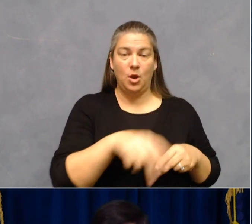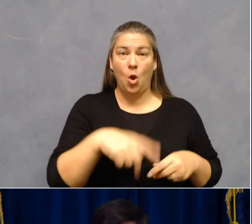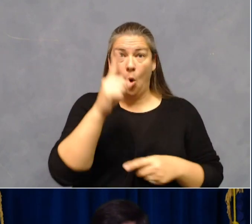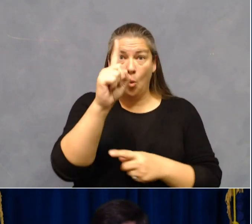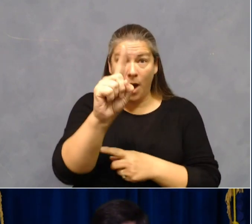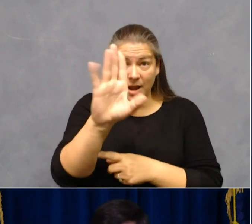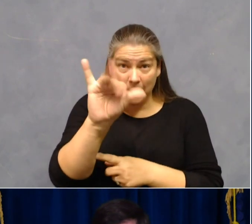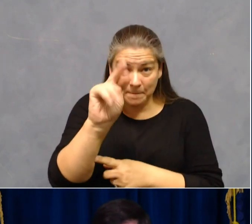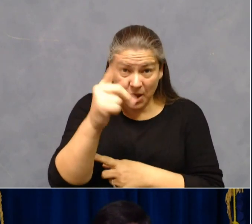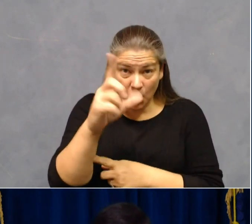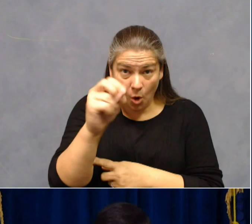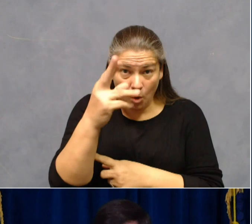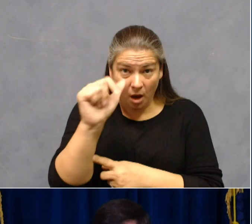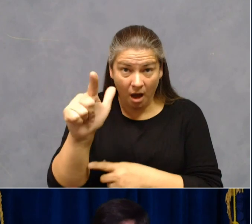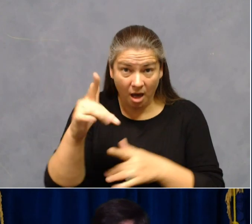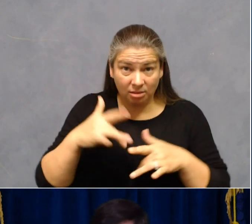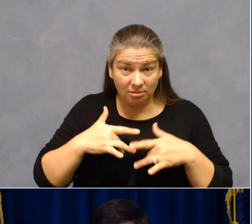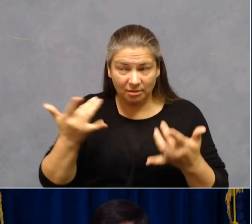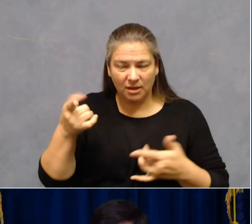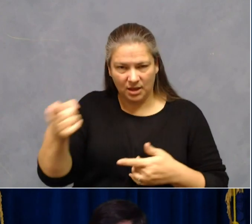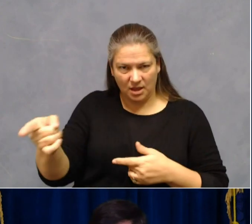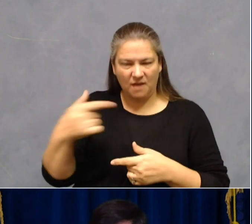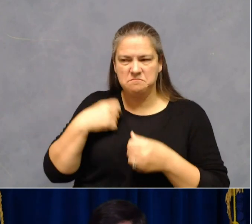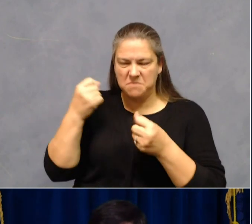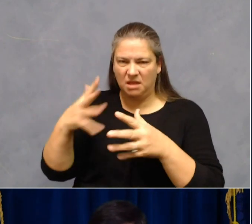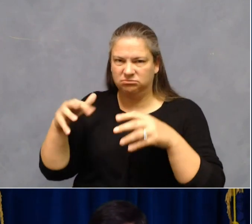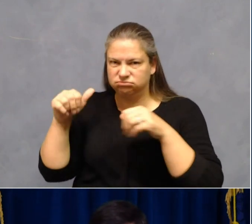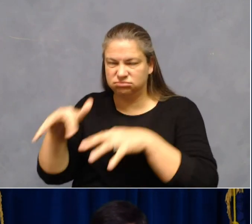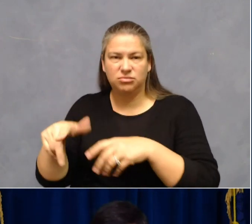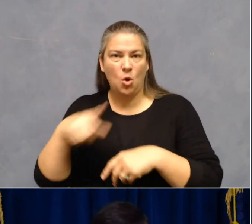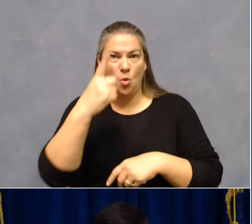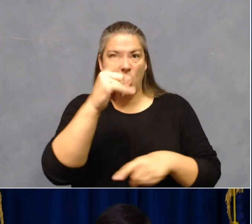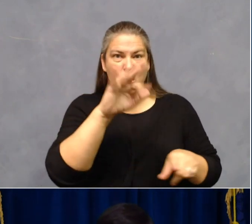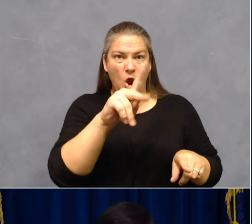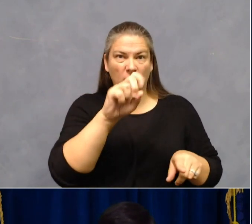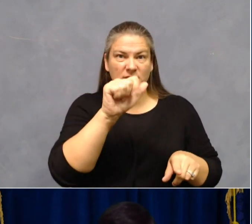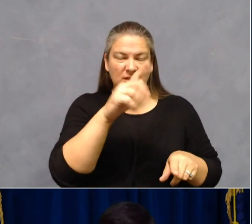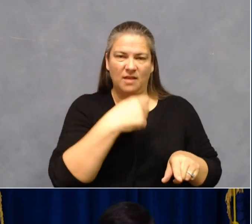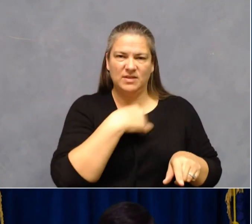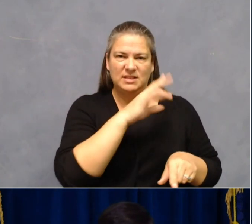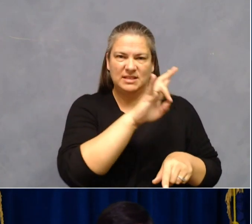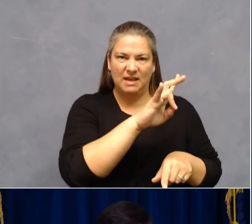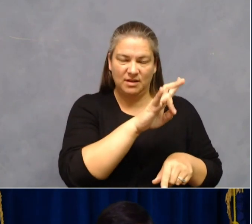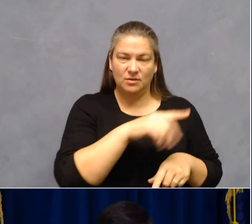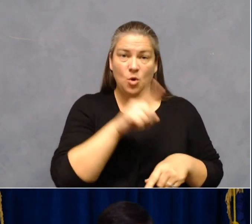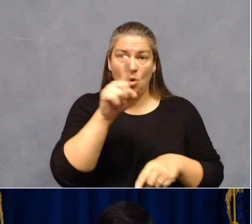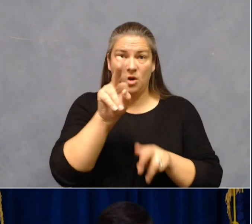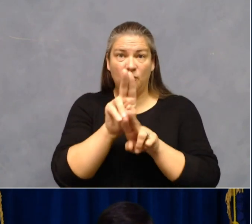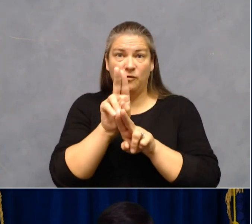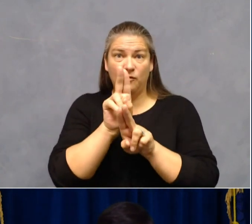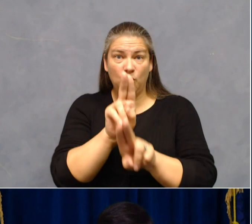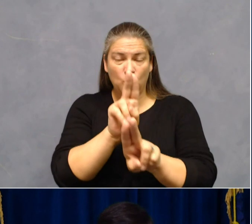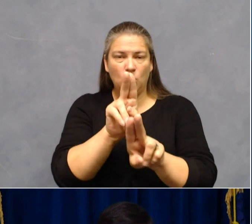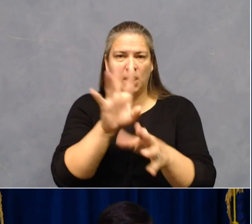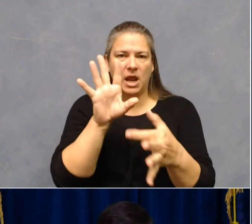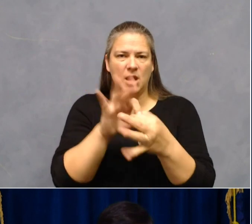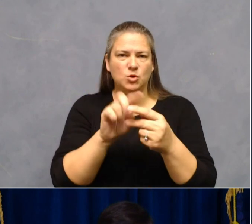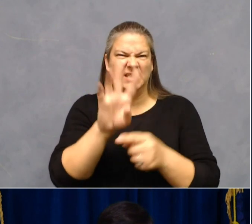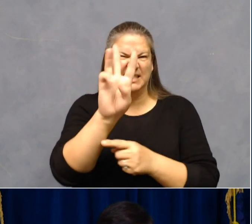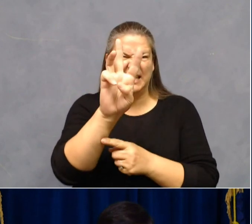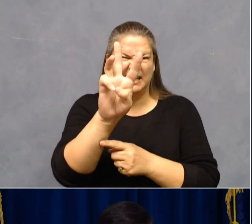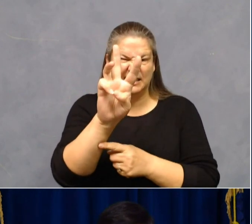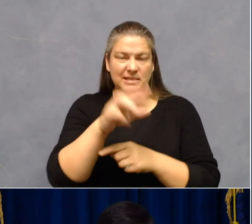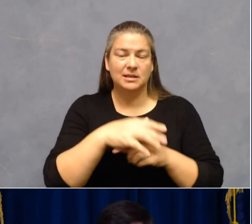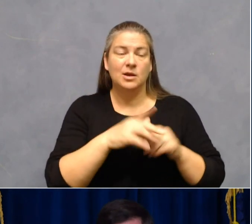connected to 5 cases, 1 yard sale connected to 7 cases, 1 funeral connected to 6 cases, and 1 coffee